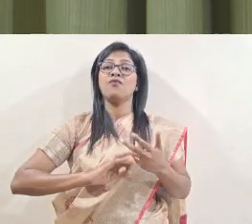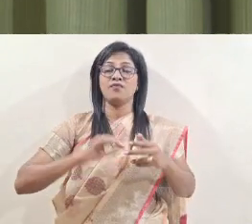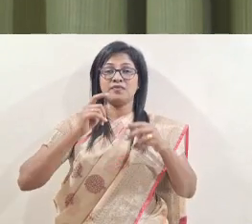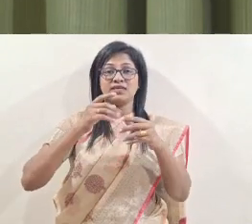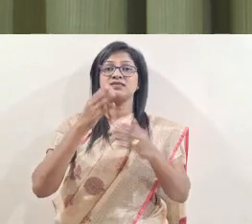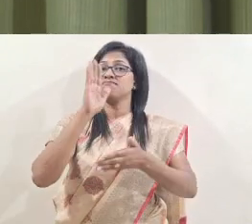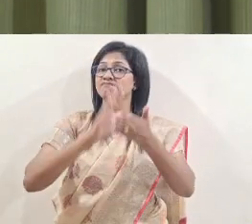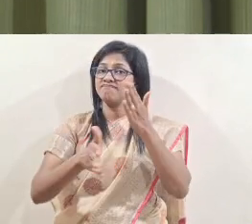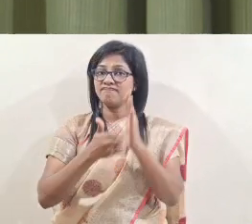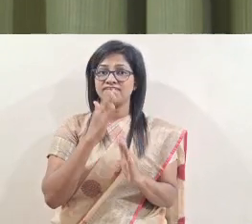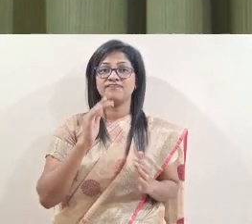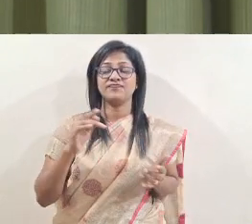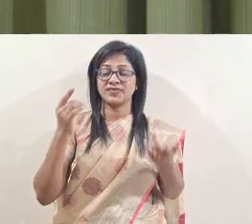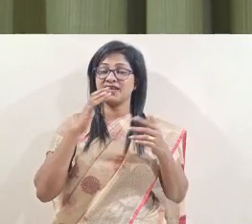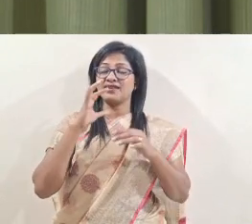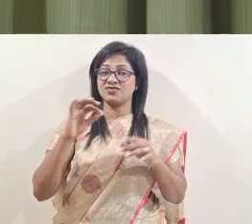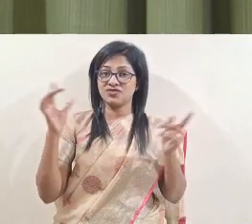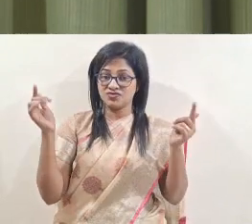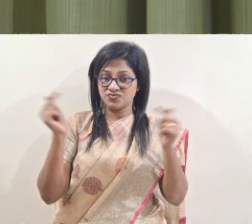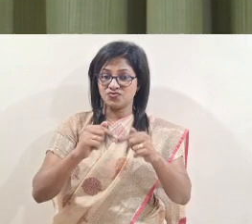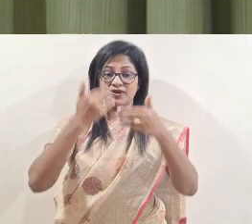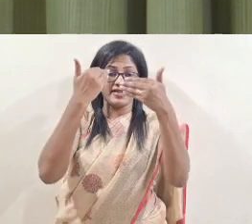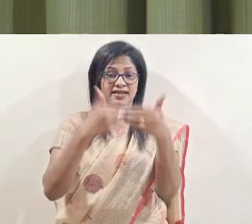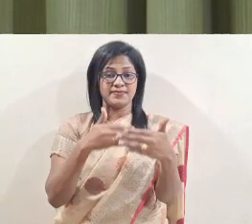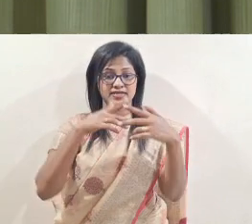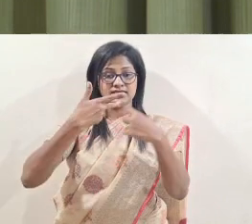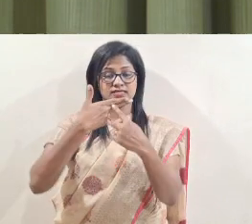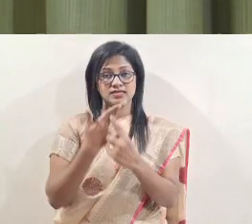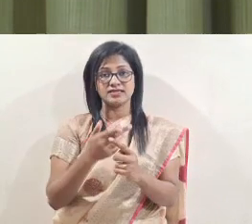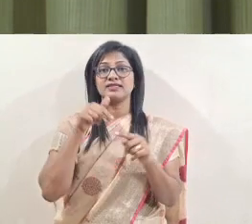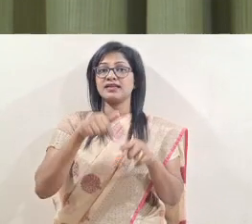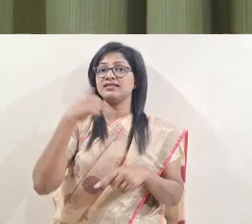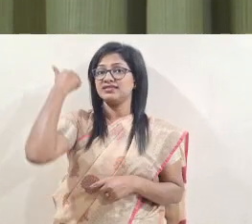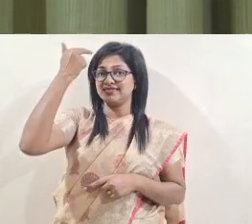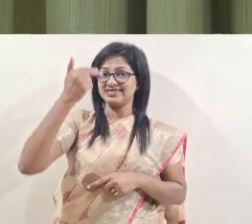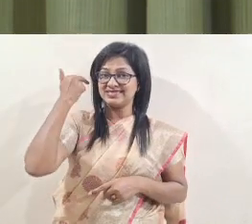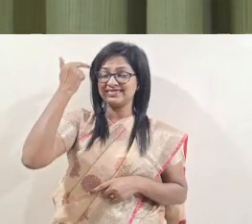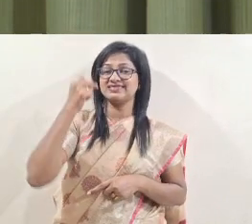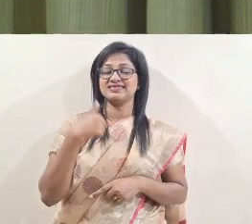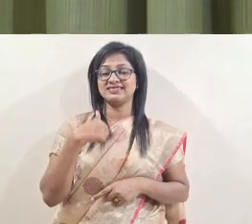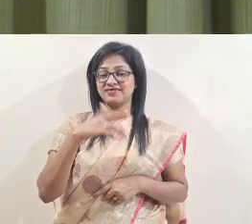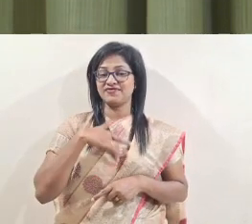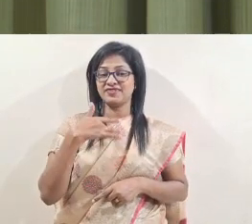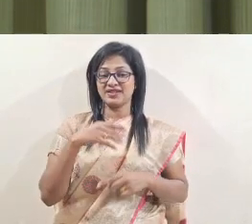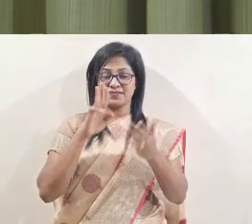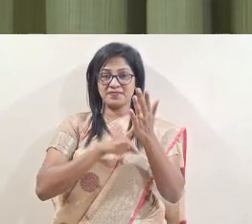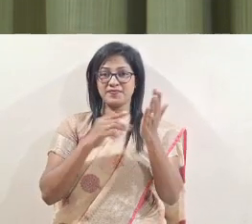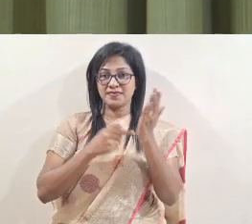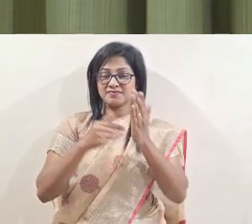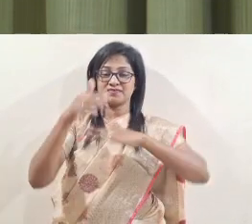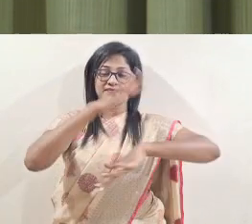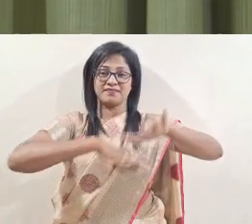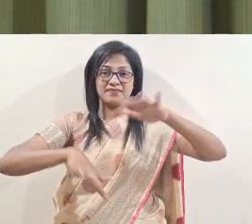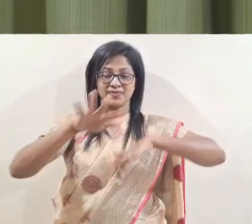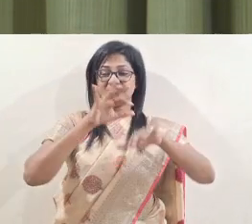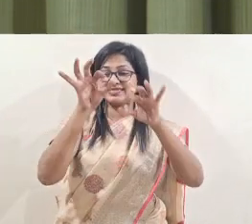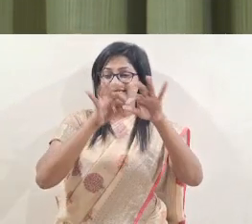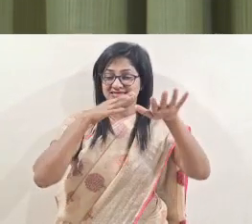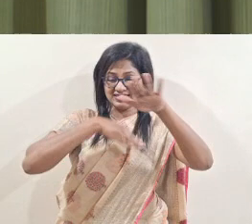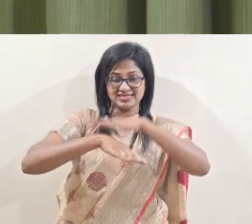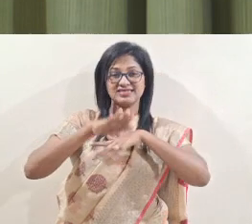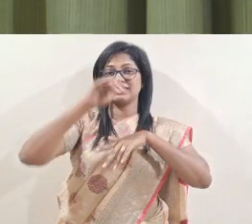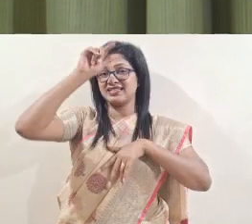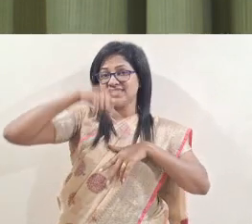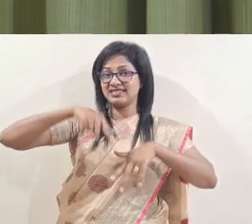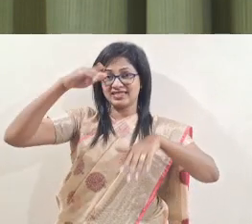level and ultimately do a benchmarking. That is the reasons I feel master plan prepared most of the cities in India are